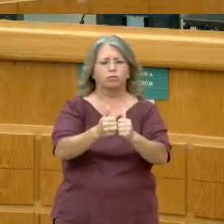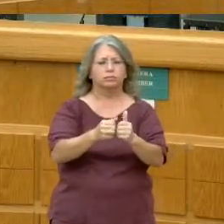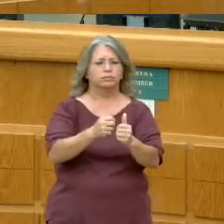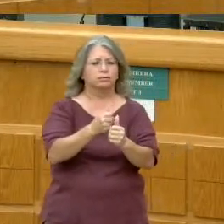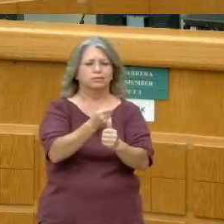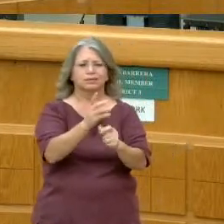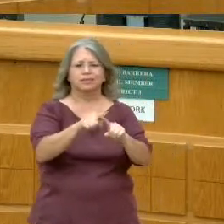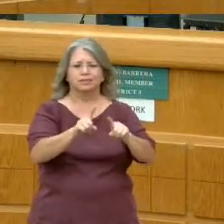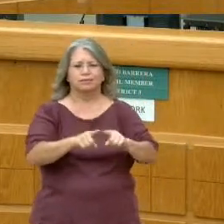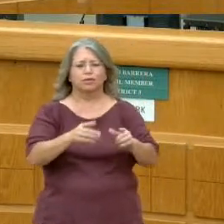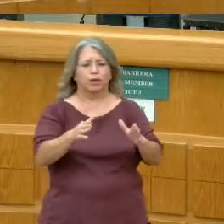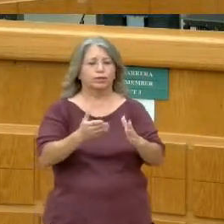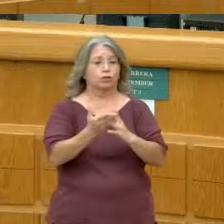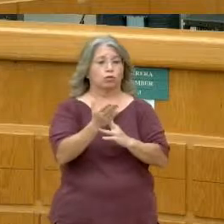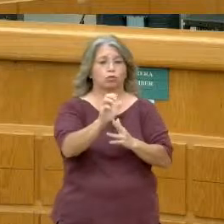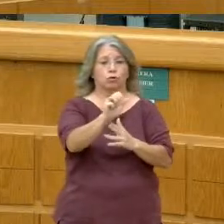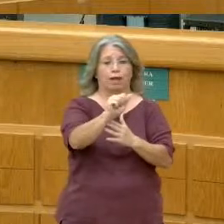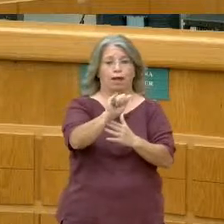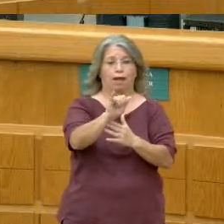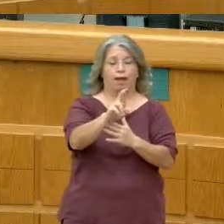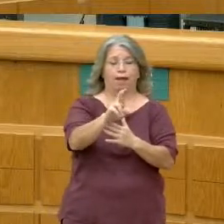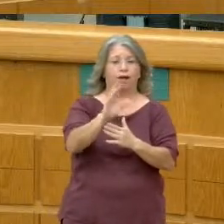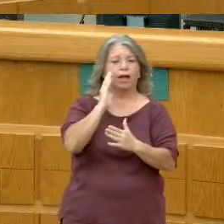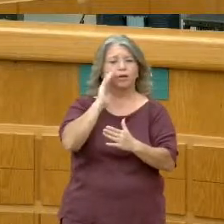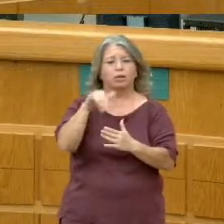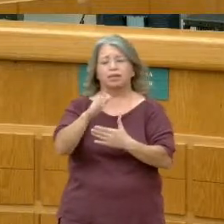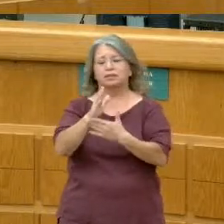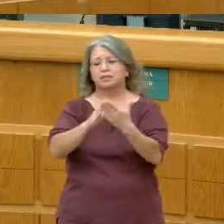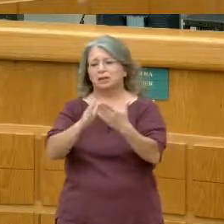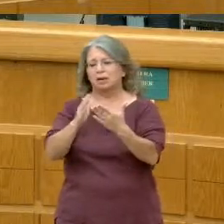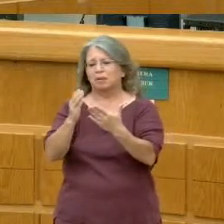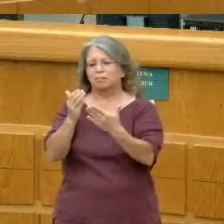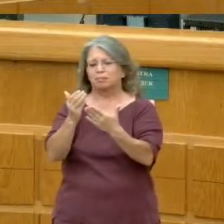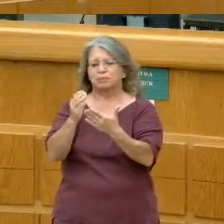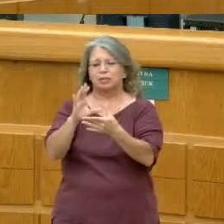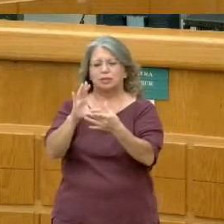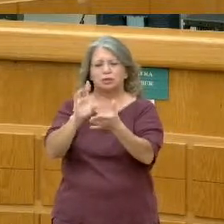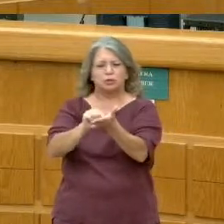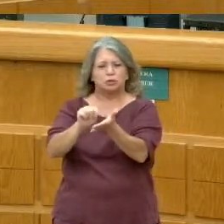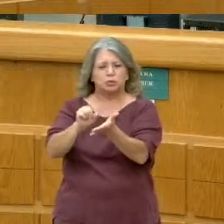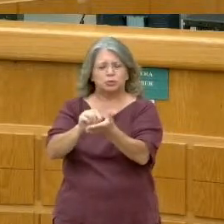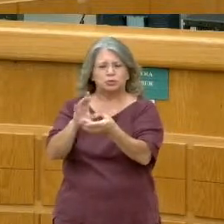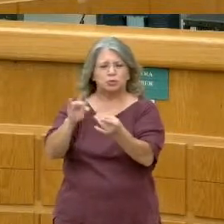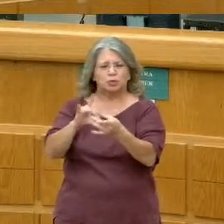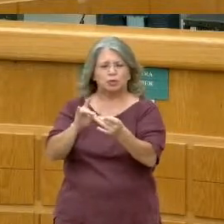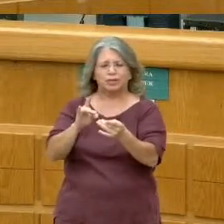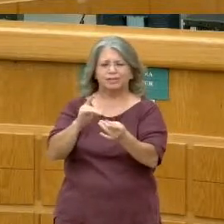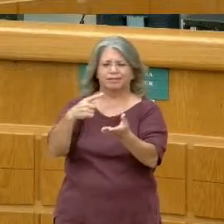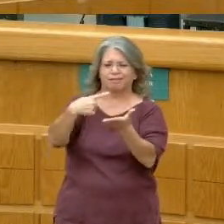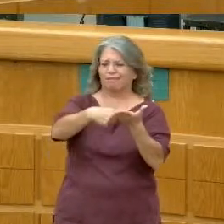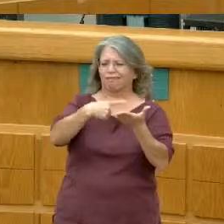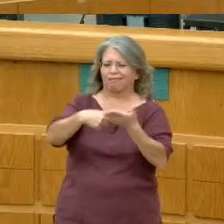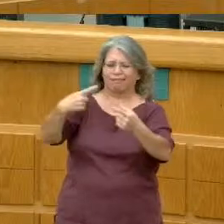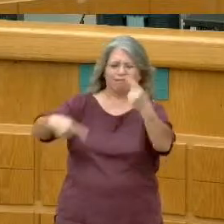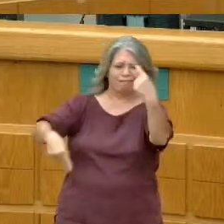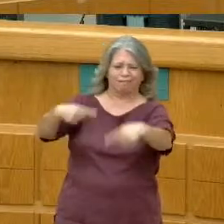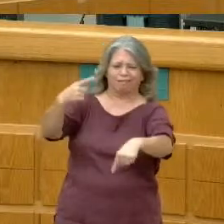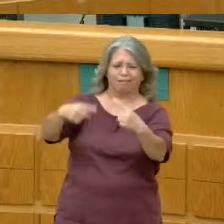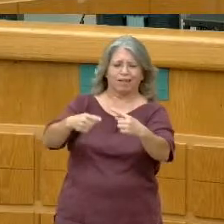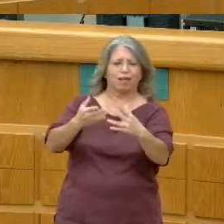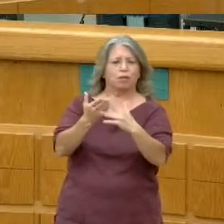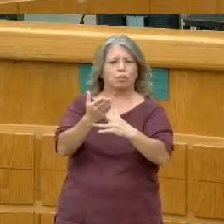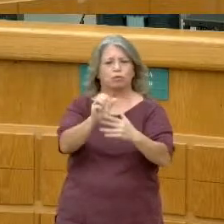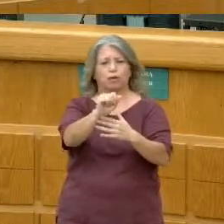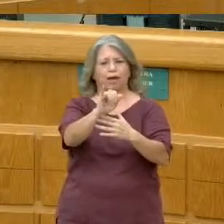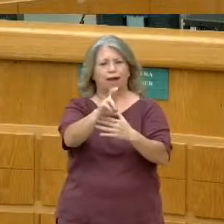news stories out there where some scientists and eggheads are arguing about whether it's airborne or not. And the thing is it's